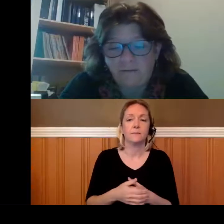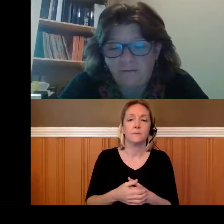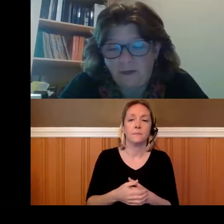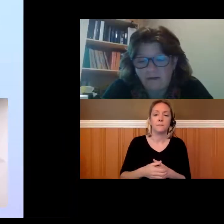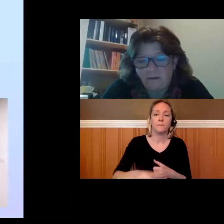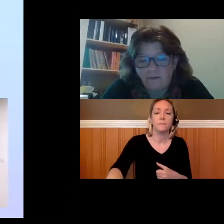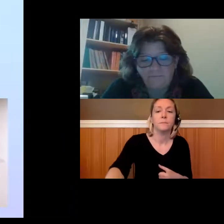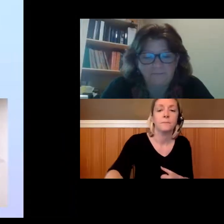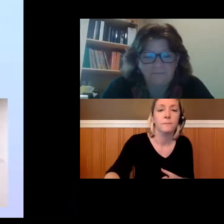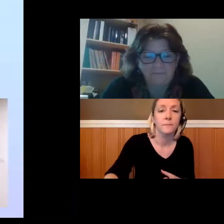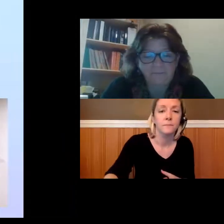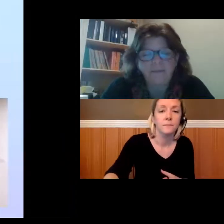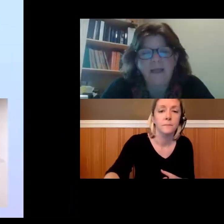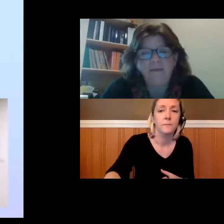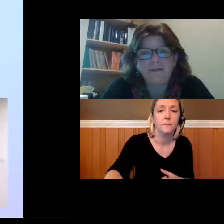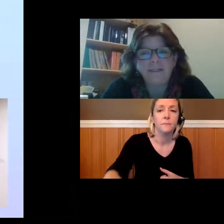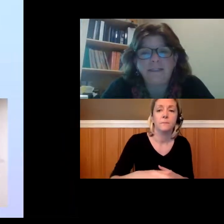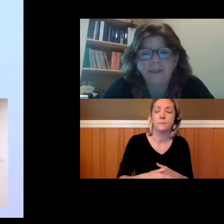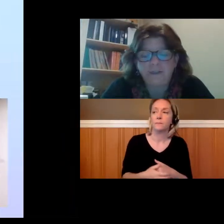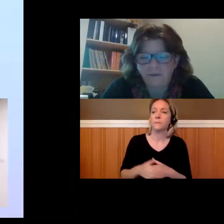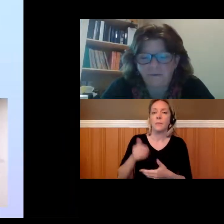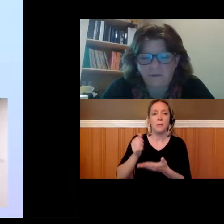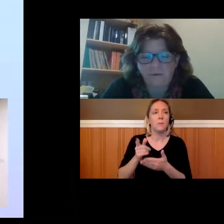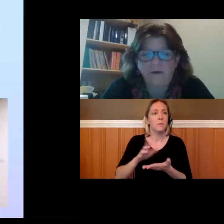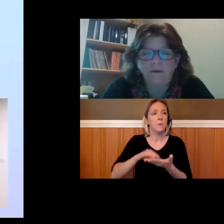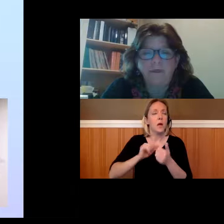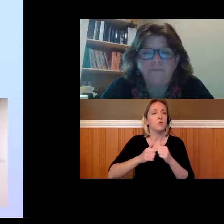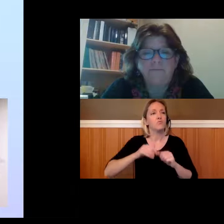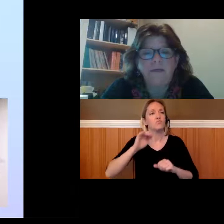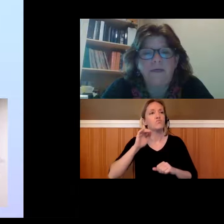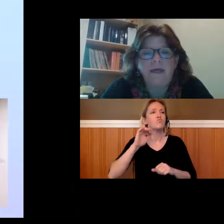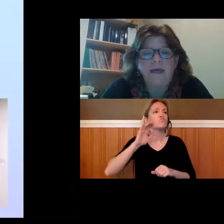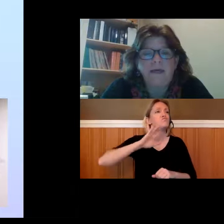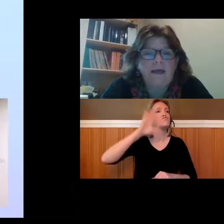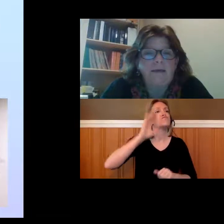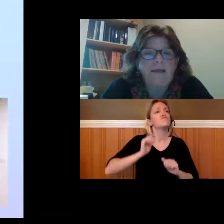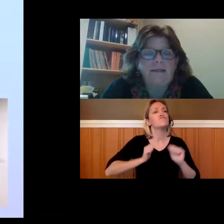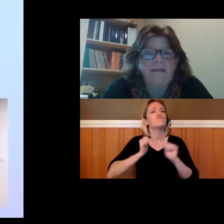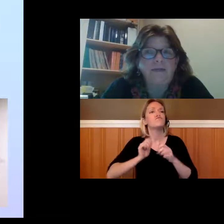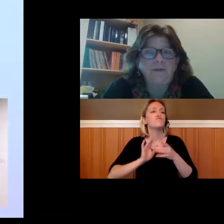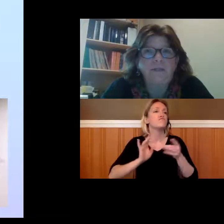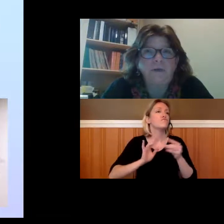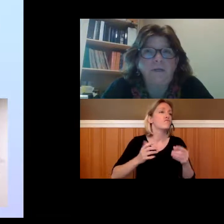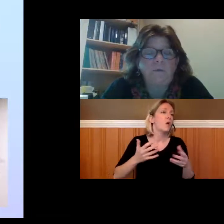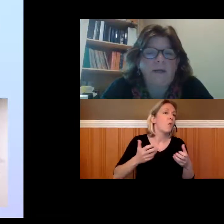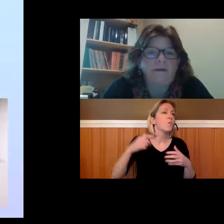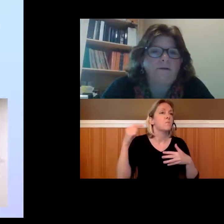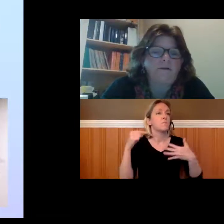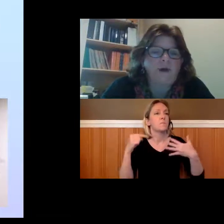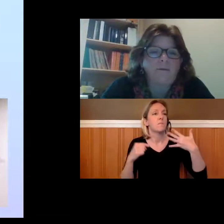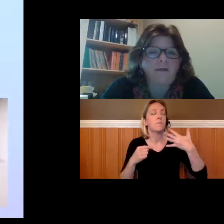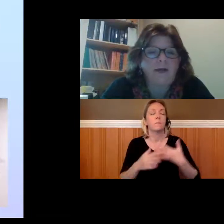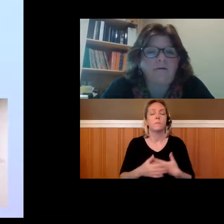adult, and that transition to adulthood. It's interesting when you talk about a